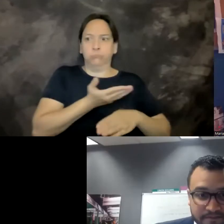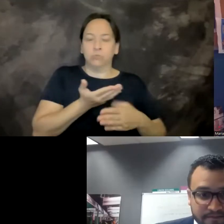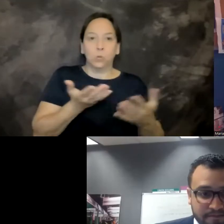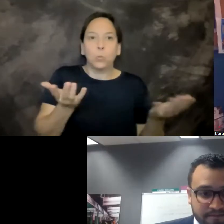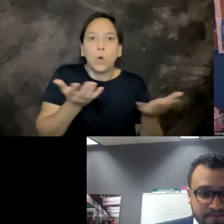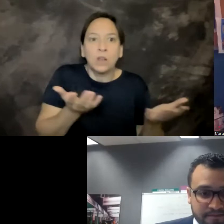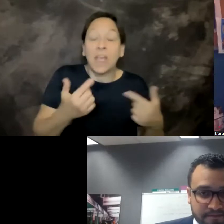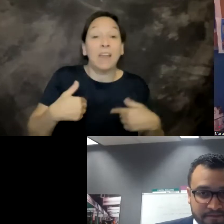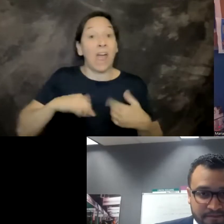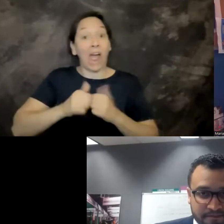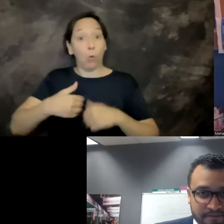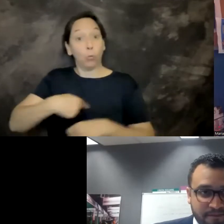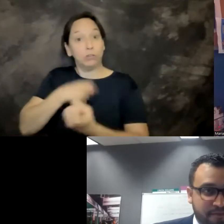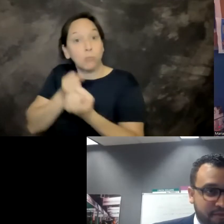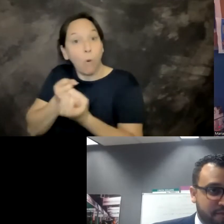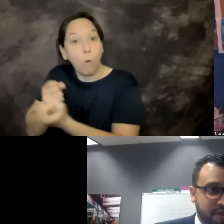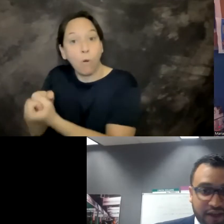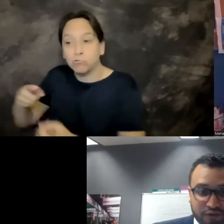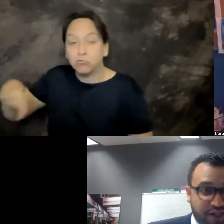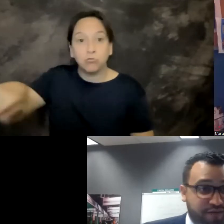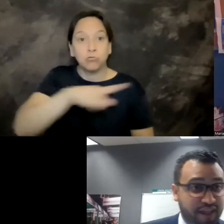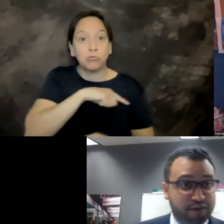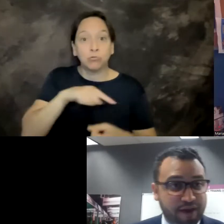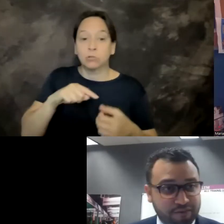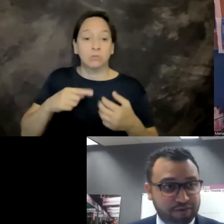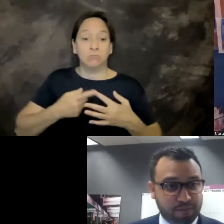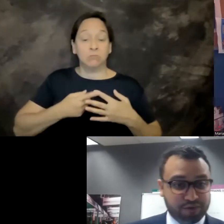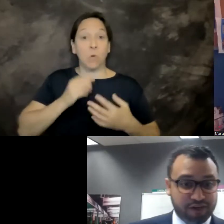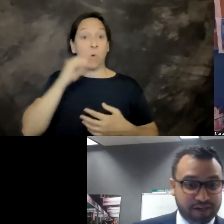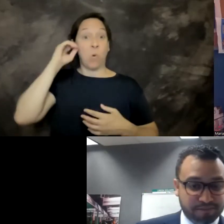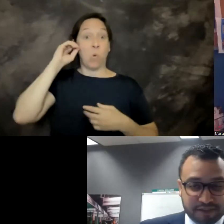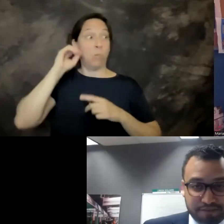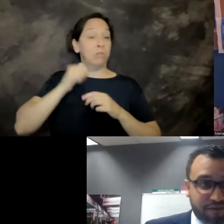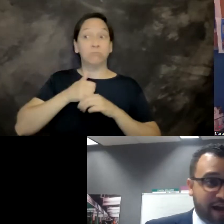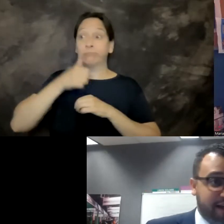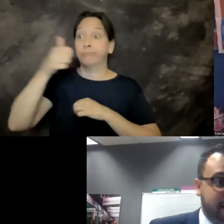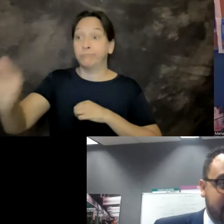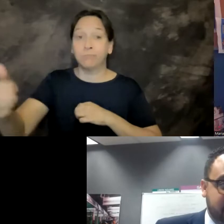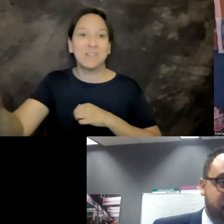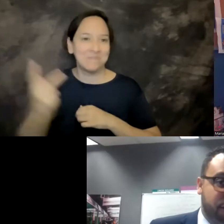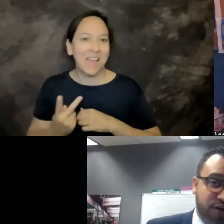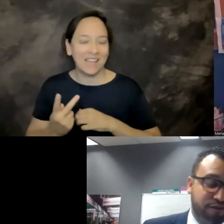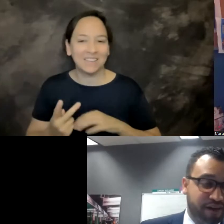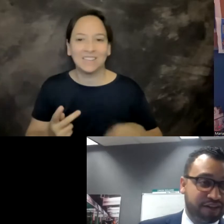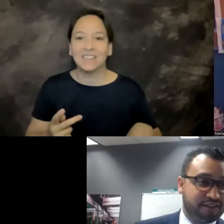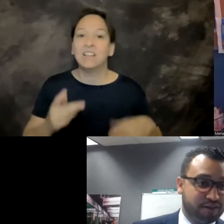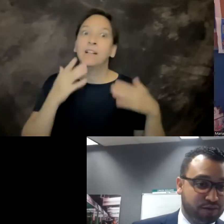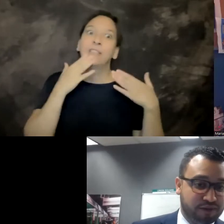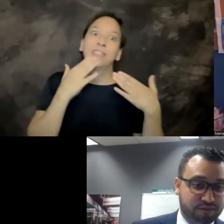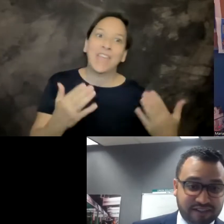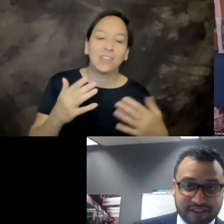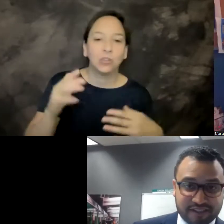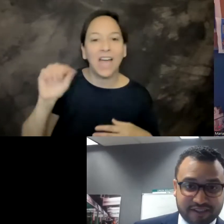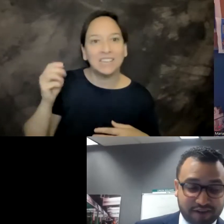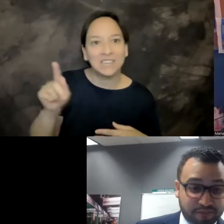residents from point A to point B? Thank you, Chief, and thank you, Mayor, for the opportunity to provide this critical information to